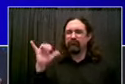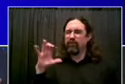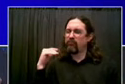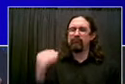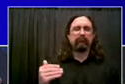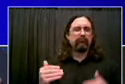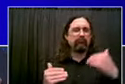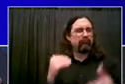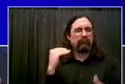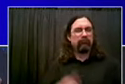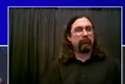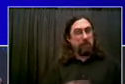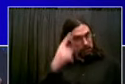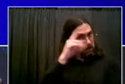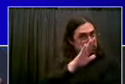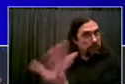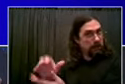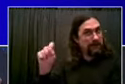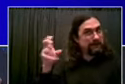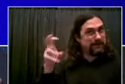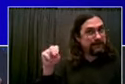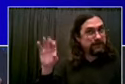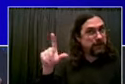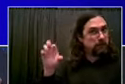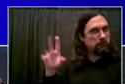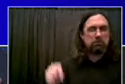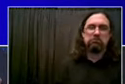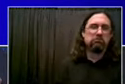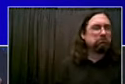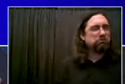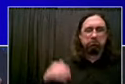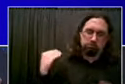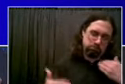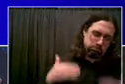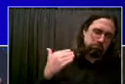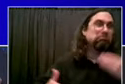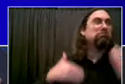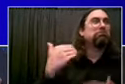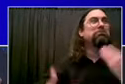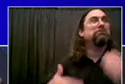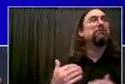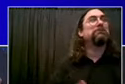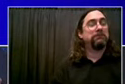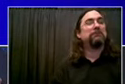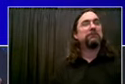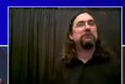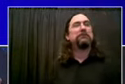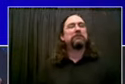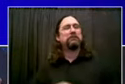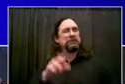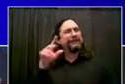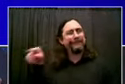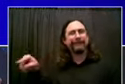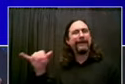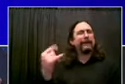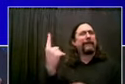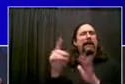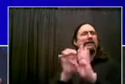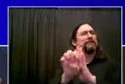stop in New York. There's no stopping Stephen Colbert. He's coming back and so many others are going to be coming back soon. So, that's the way forward for the city.